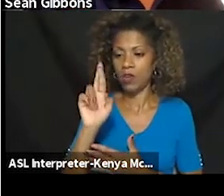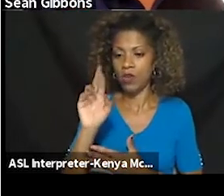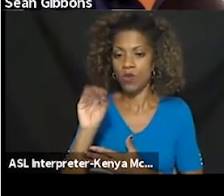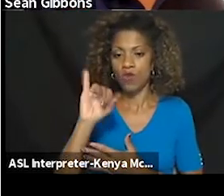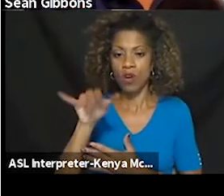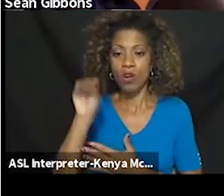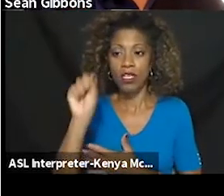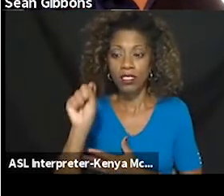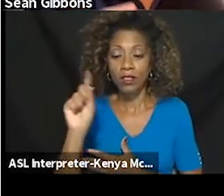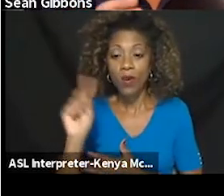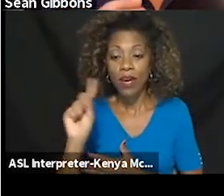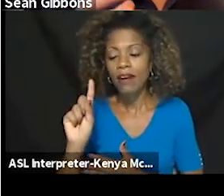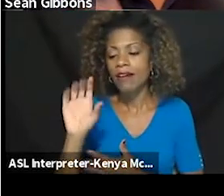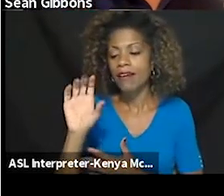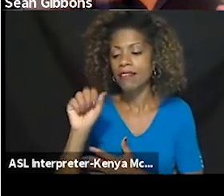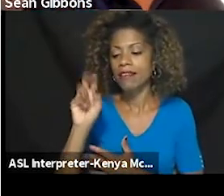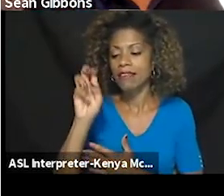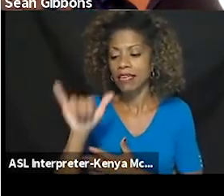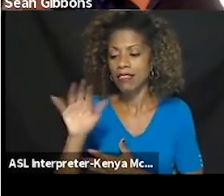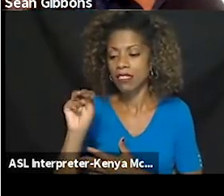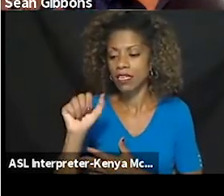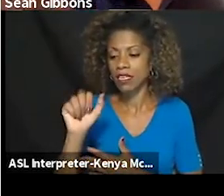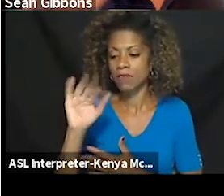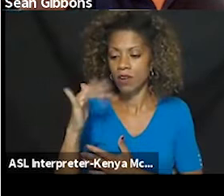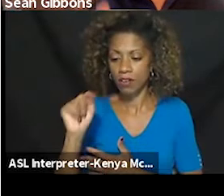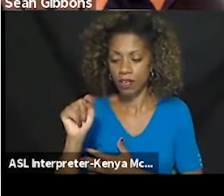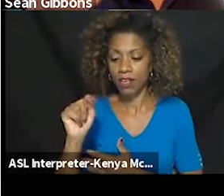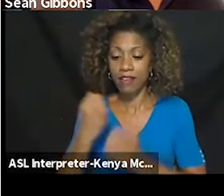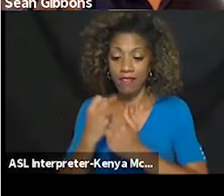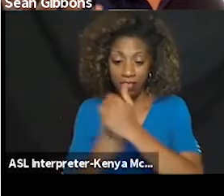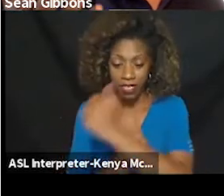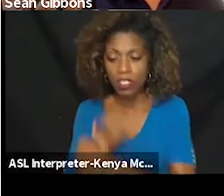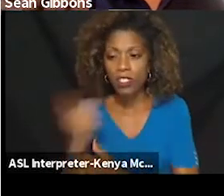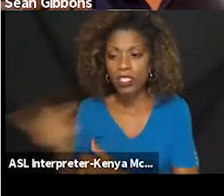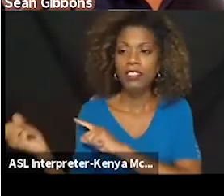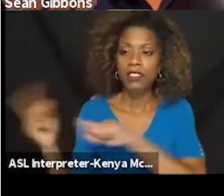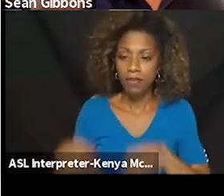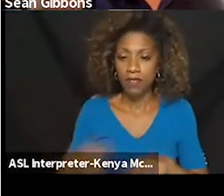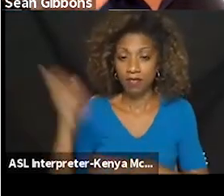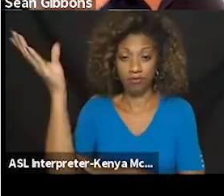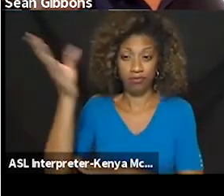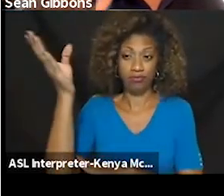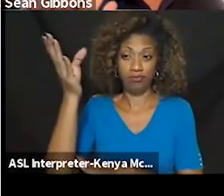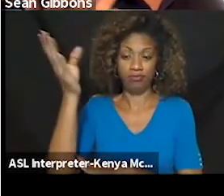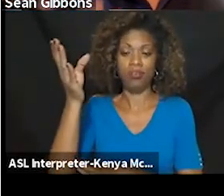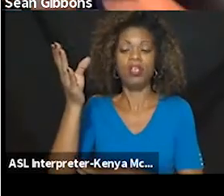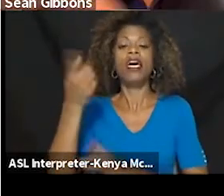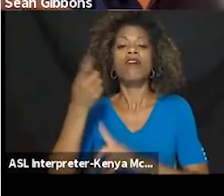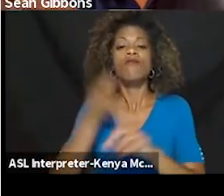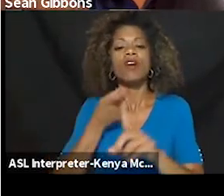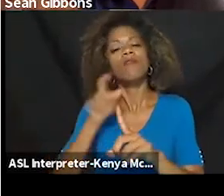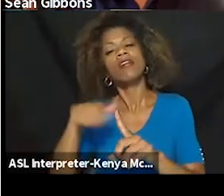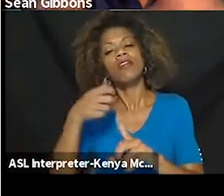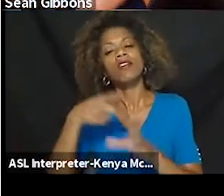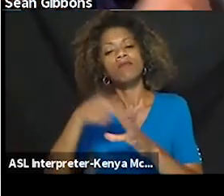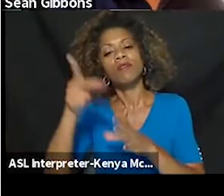Marguerite Casey Foundation. She's going to lead a conversation with one of our keynotes, John Powell, who leads the Othering and Belonging Institute out at the University of California, Berkeley. Thrilled to have